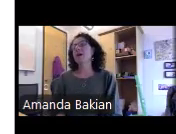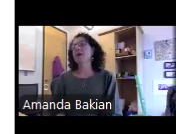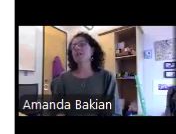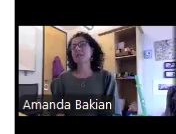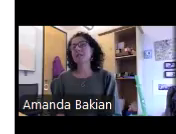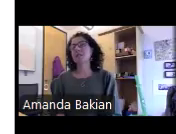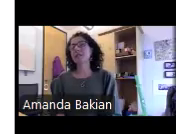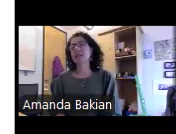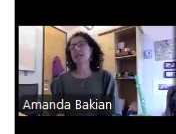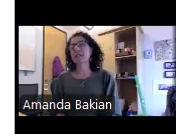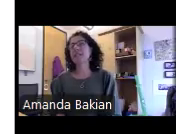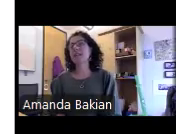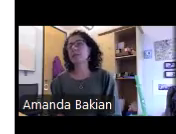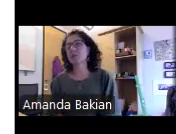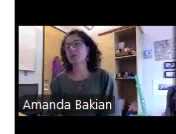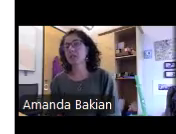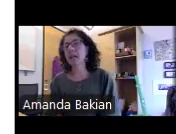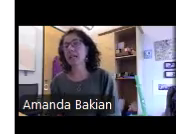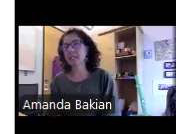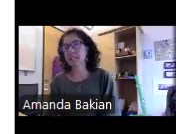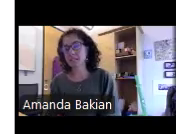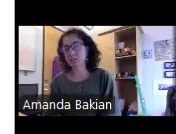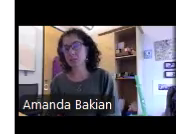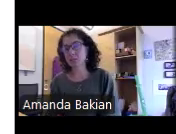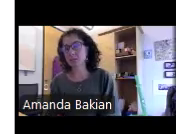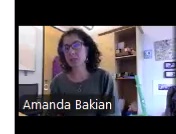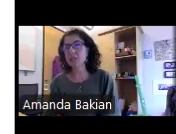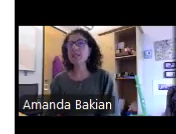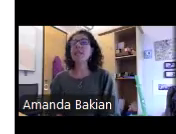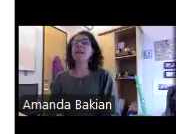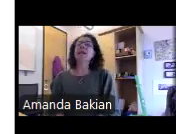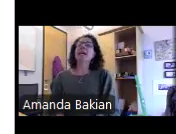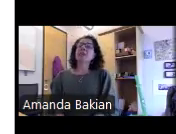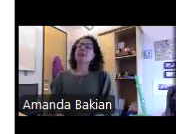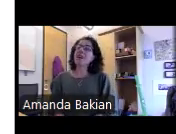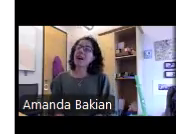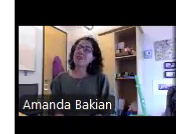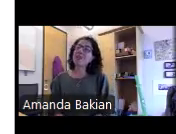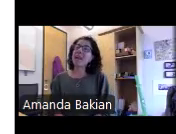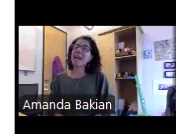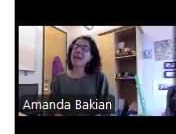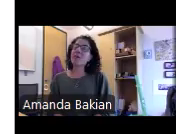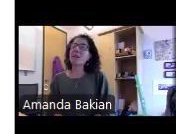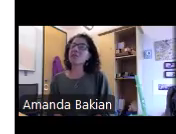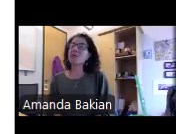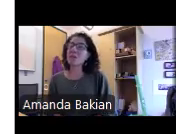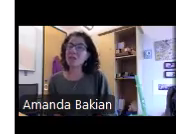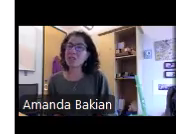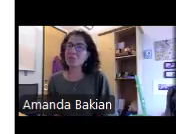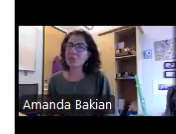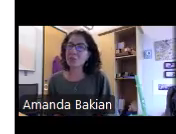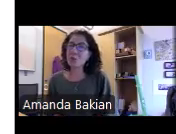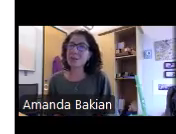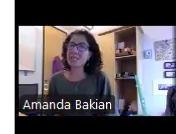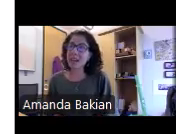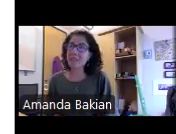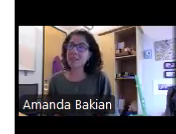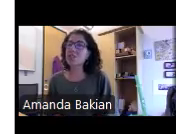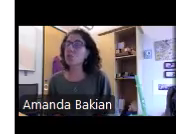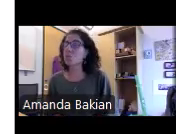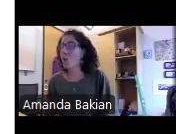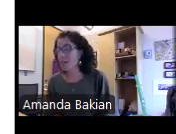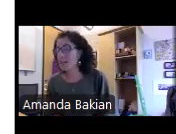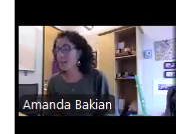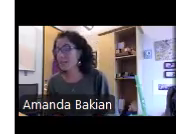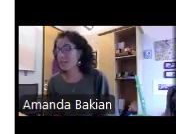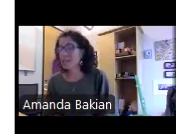of autistic youth and adolescents had co-occurring intellectual disability. They found a male to female ratio of